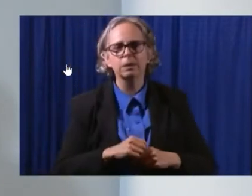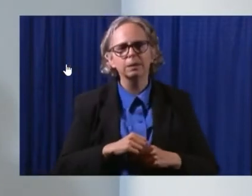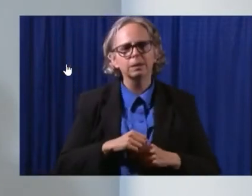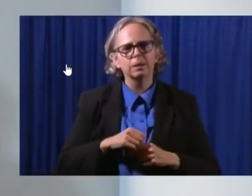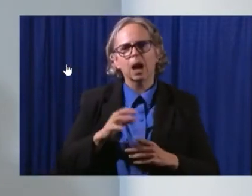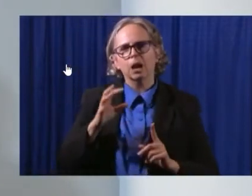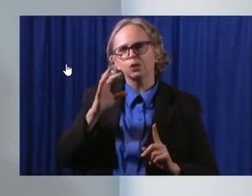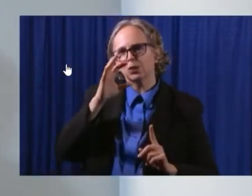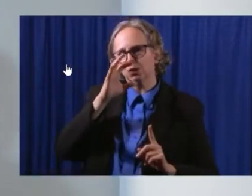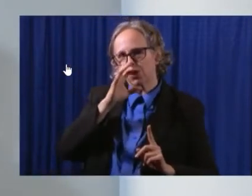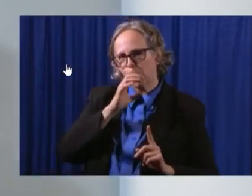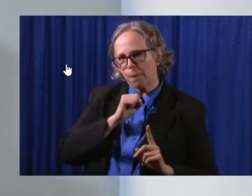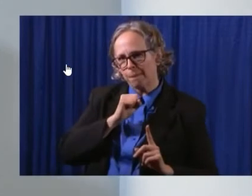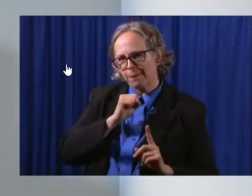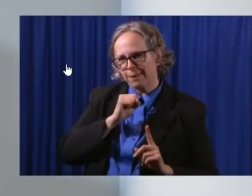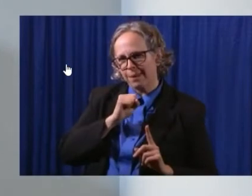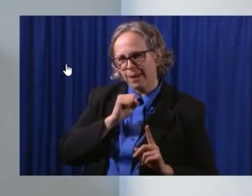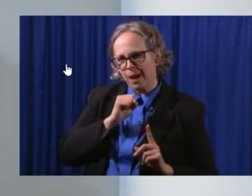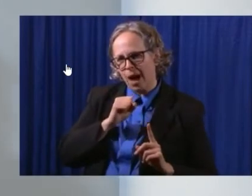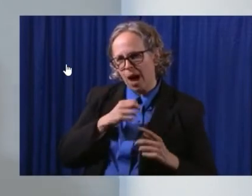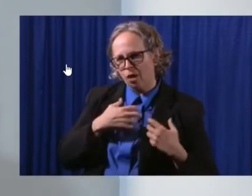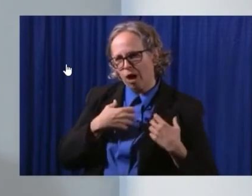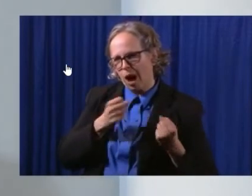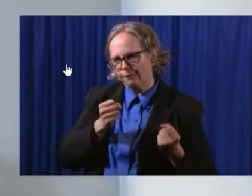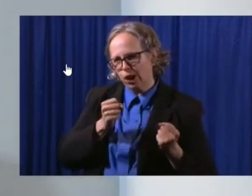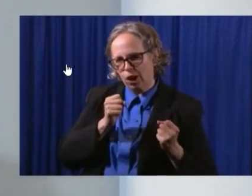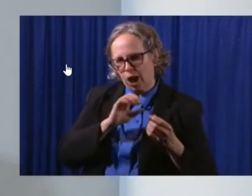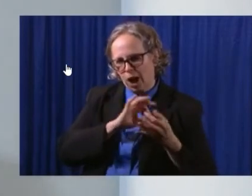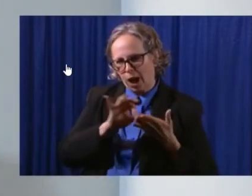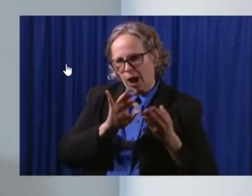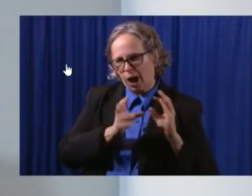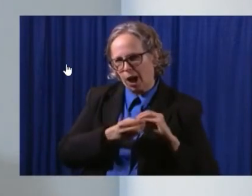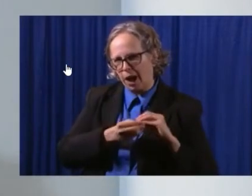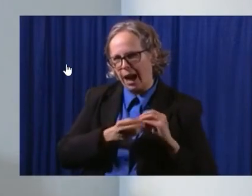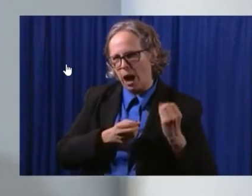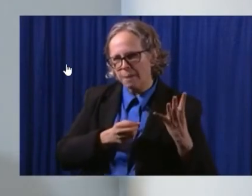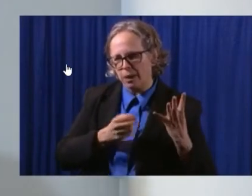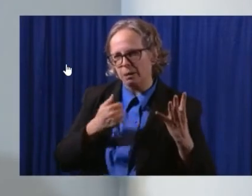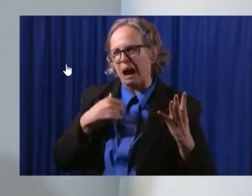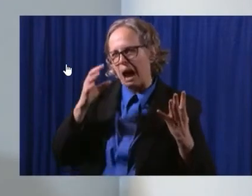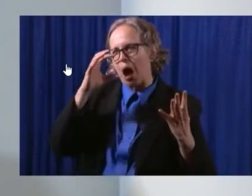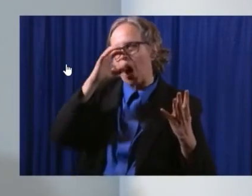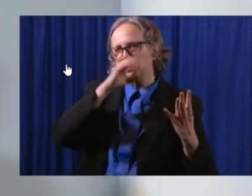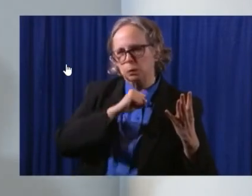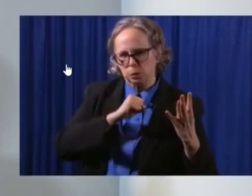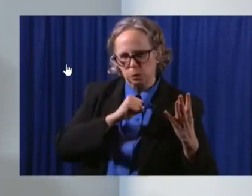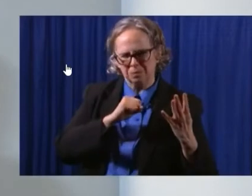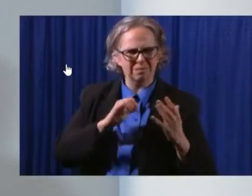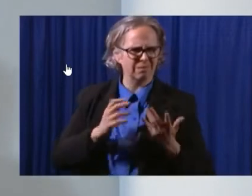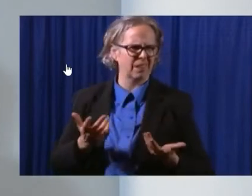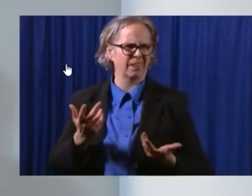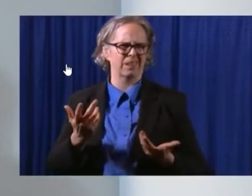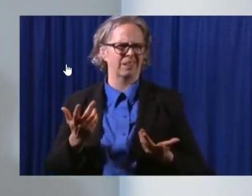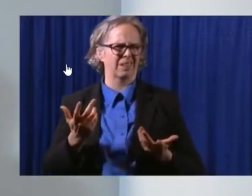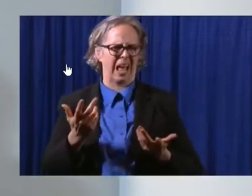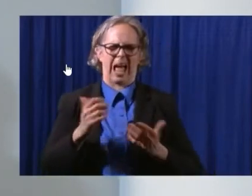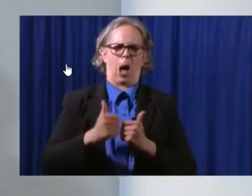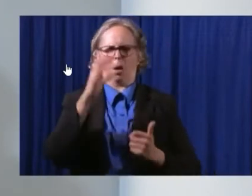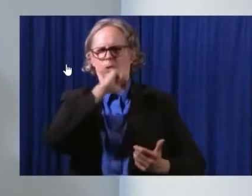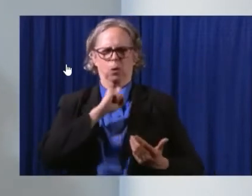I want to tell you how we're going to come to that number so that you understand it. We're going to take the number of cases, the overall number of